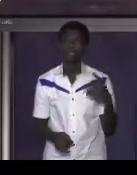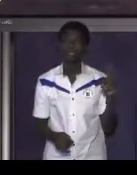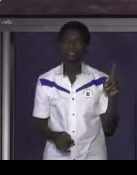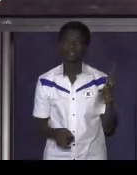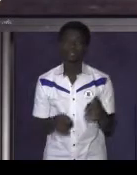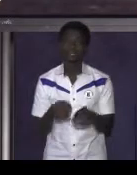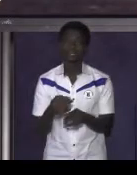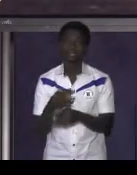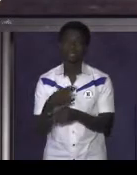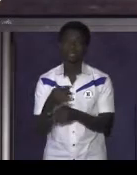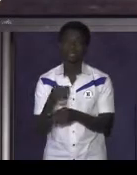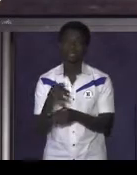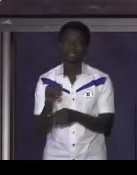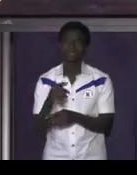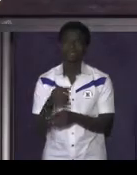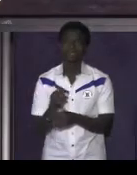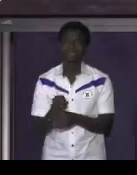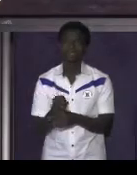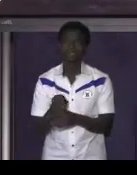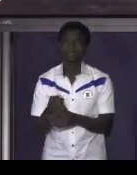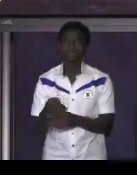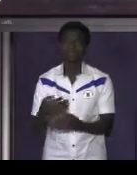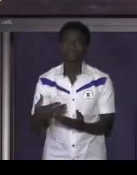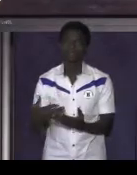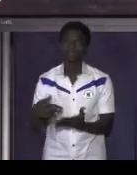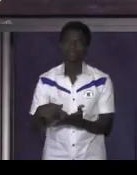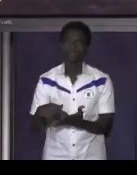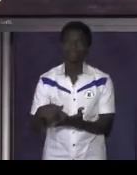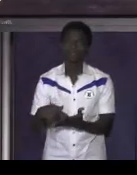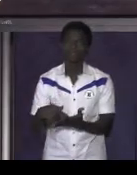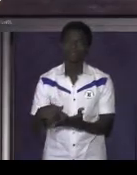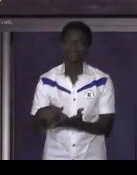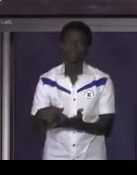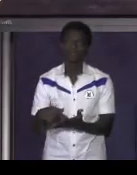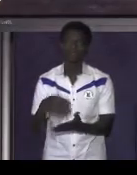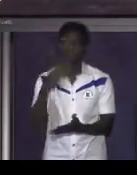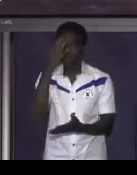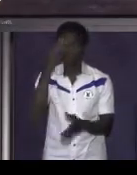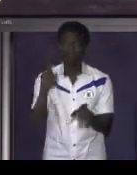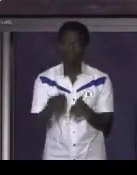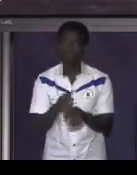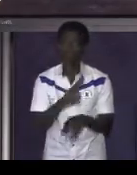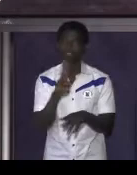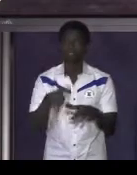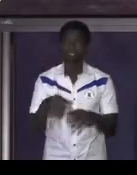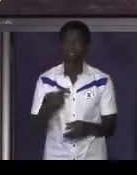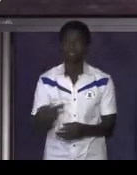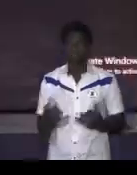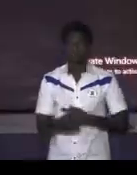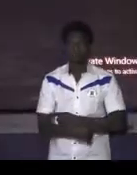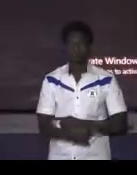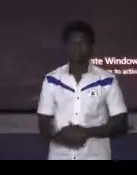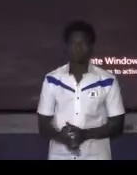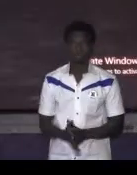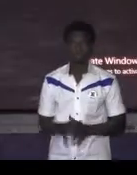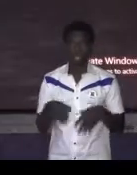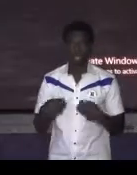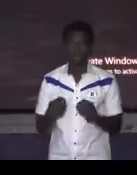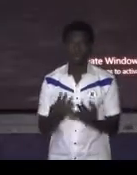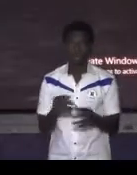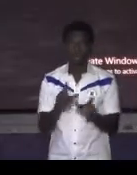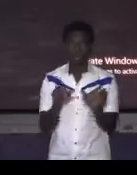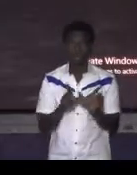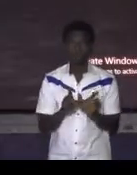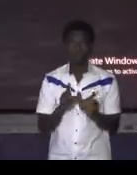D, heritage. Things provided by nature are known as natural resources. How many